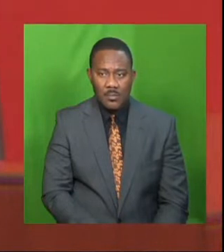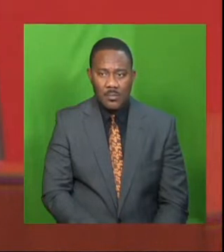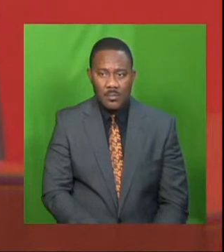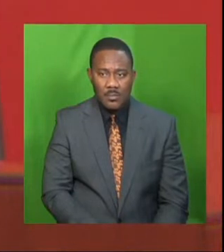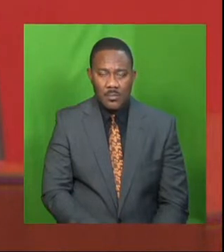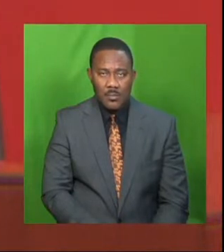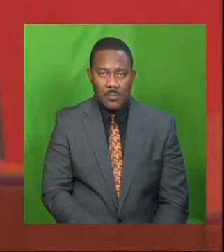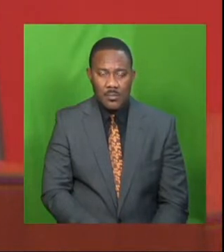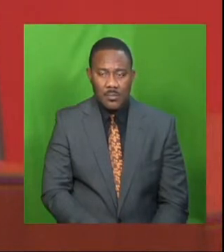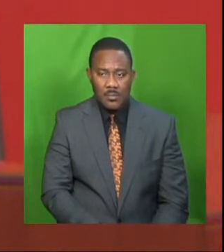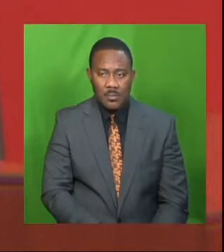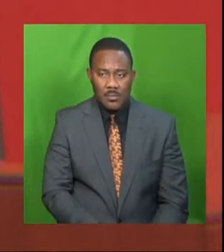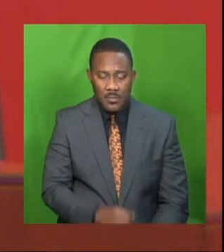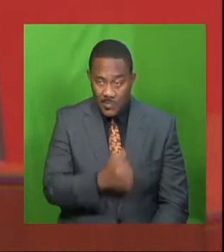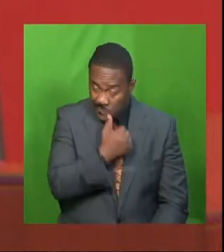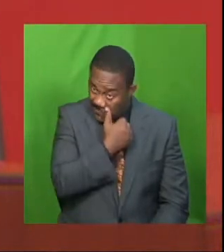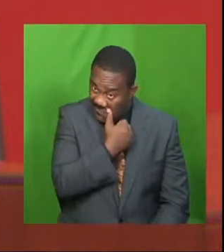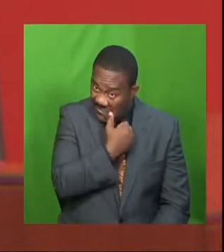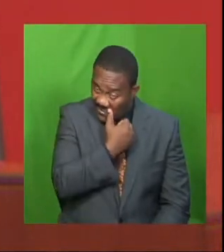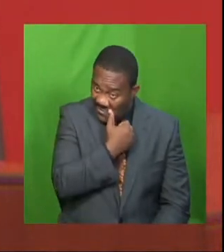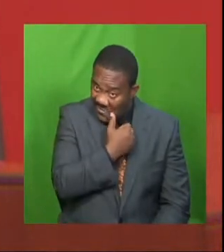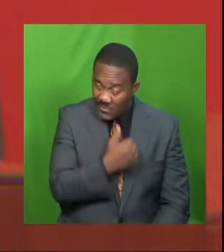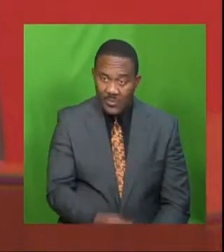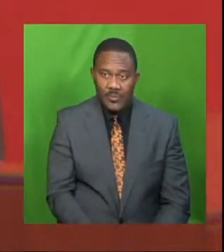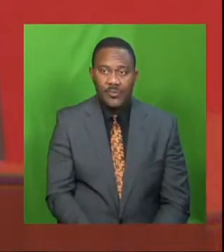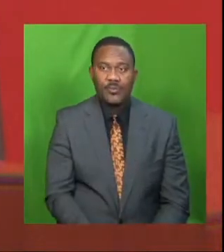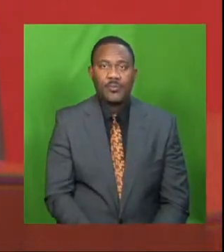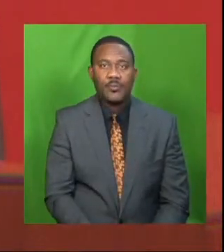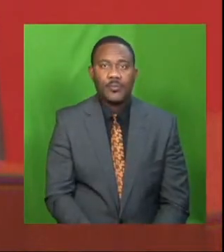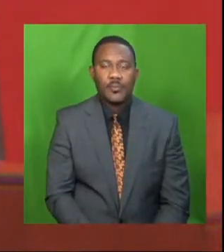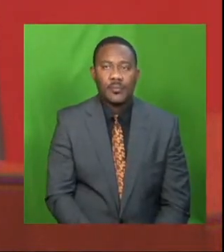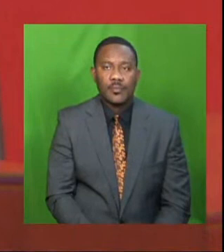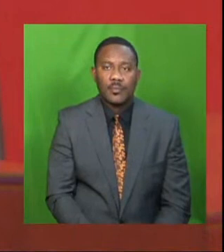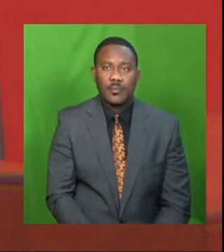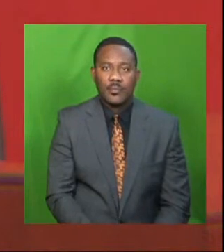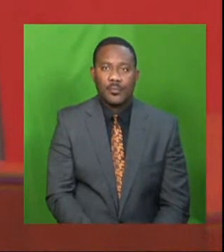is it Bia West? Thank you, Mr. Speaker.